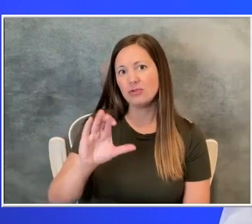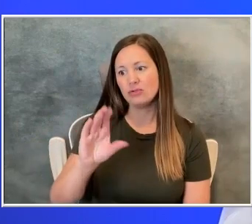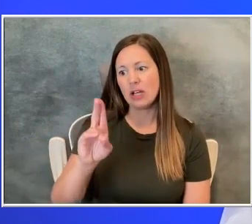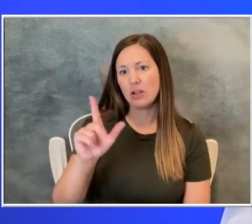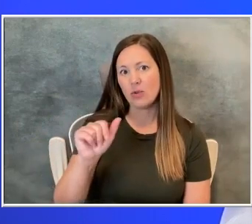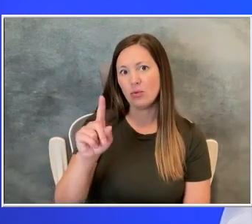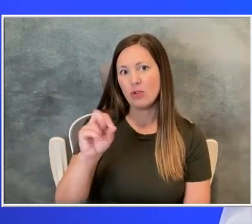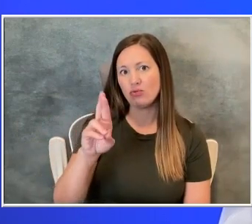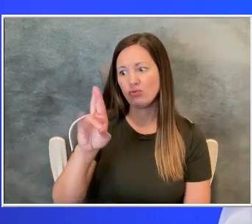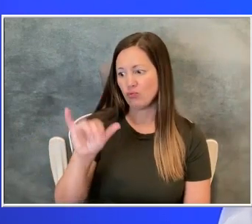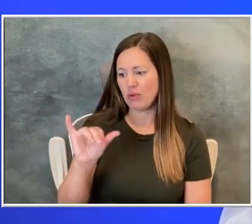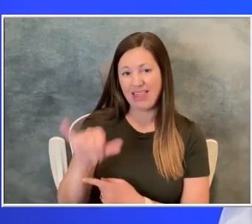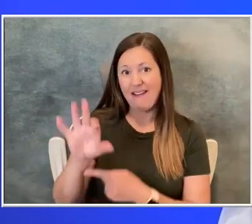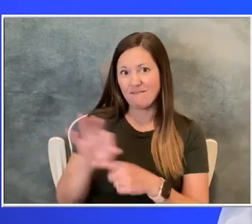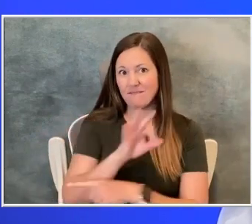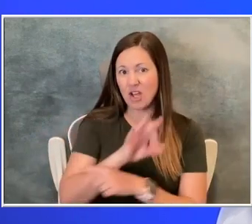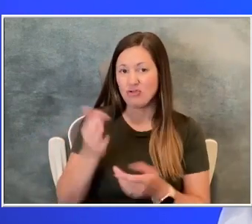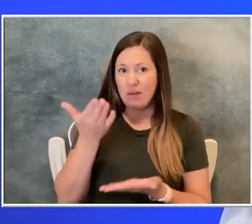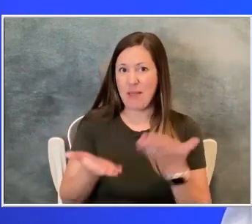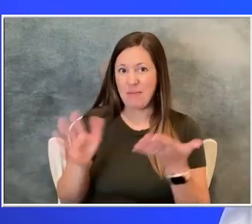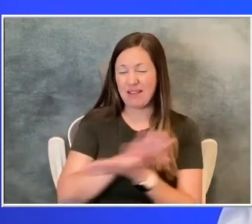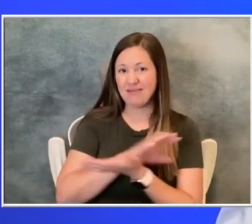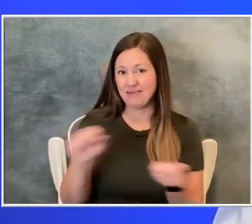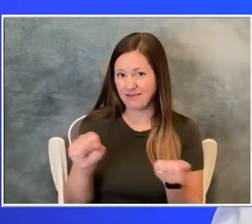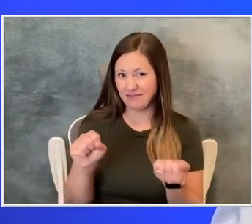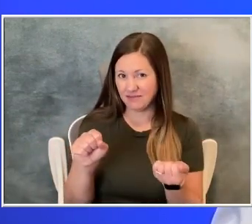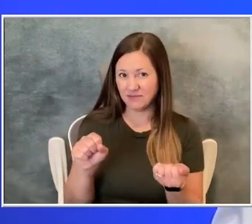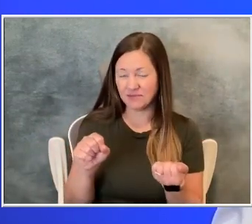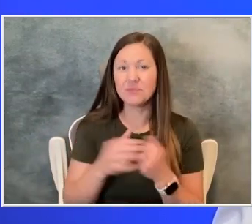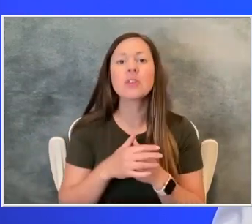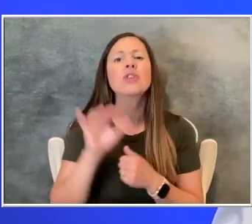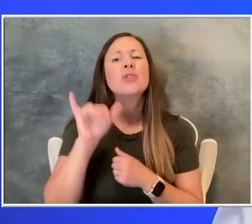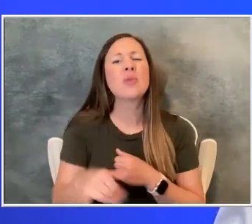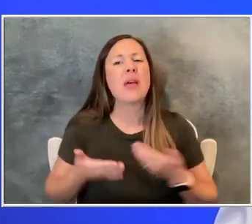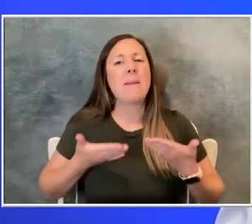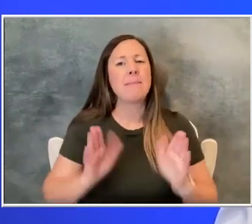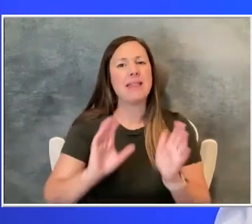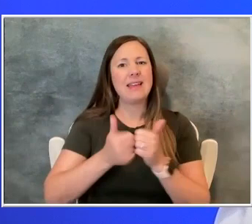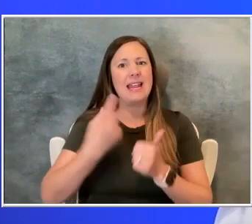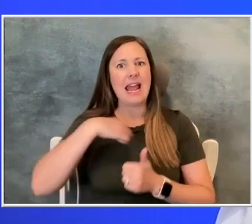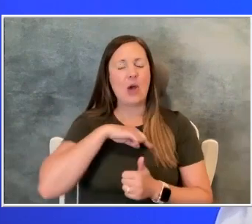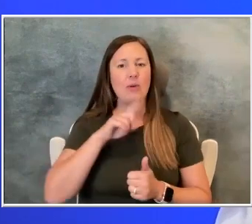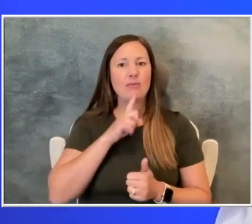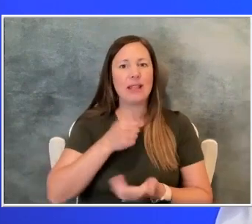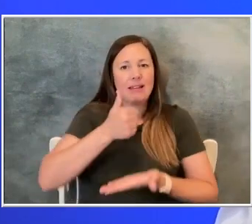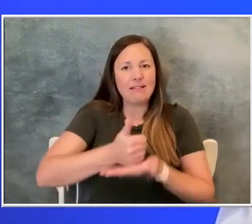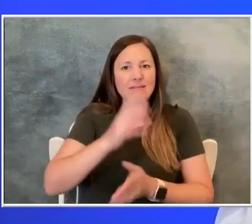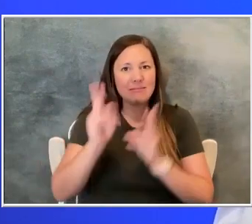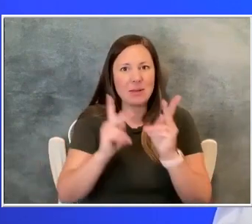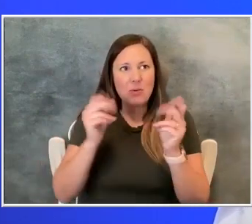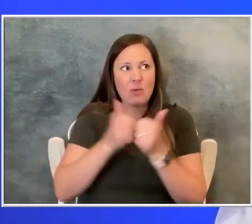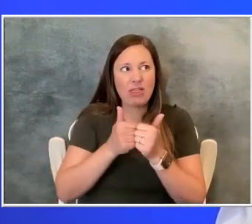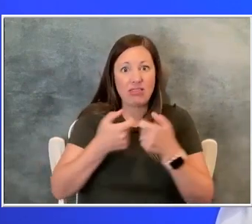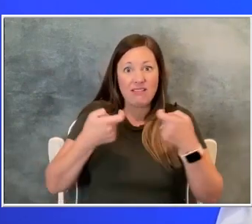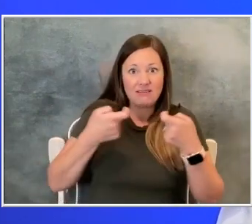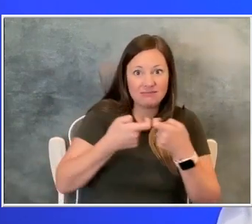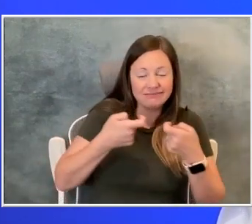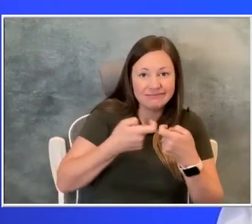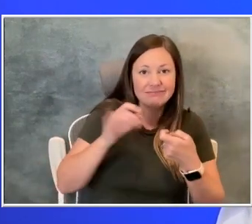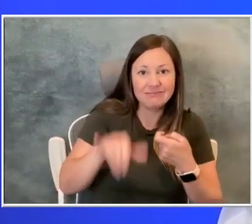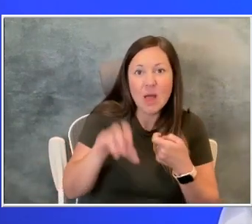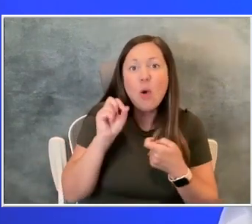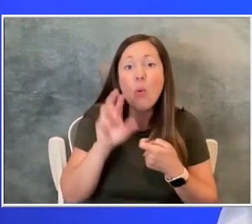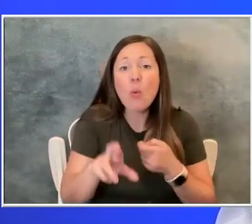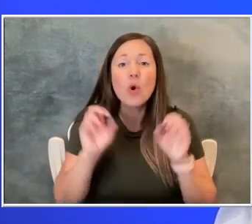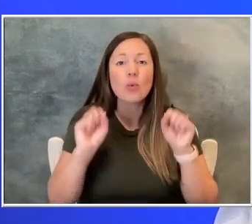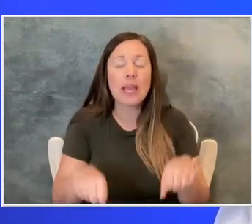that method is how we jumpstart people with electricity, or we can bypass all of